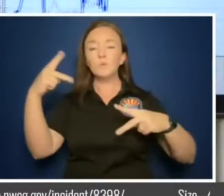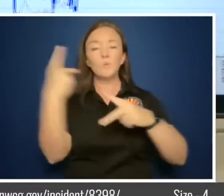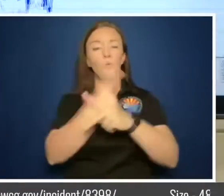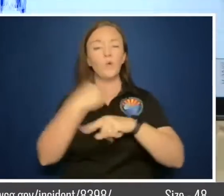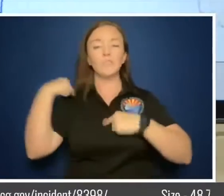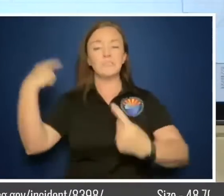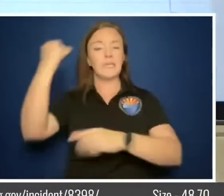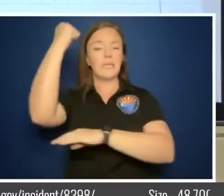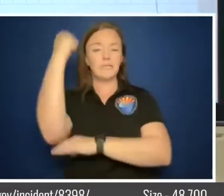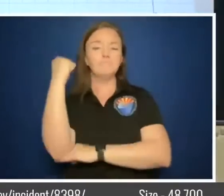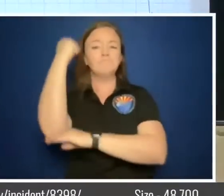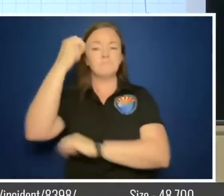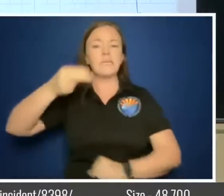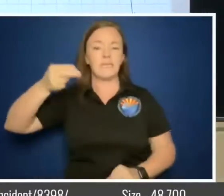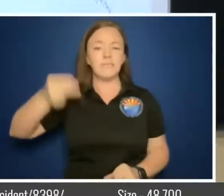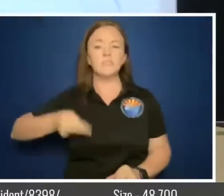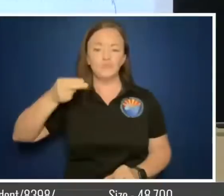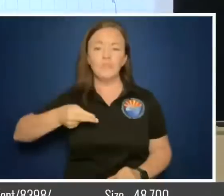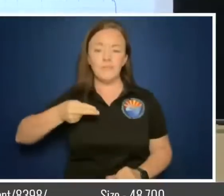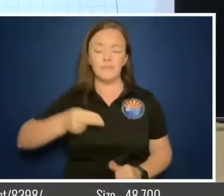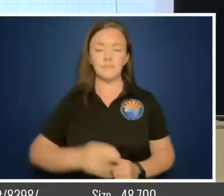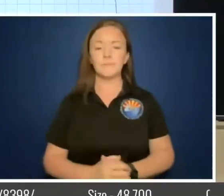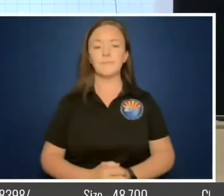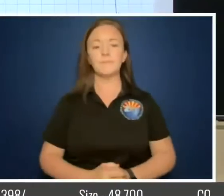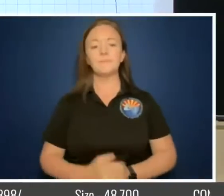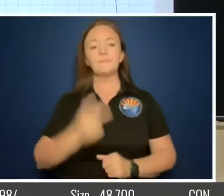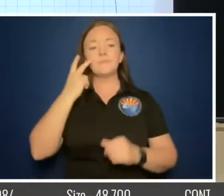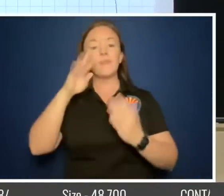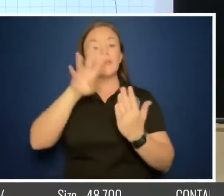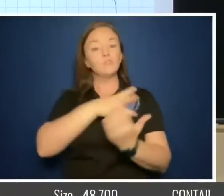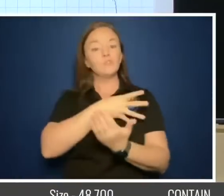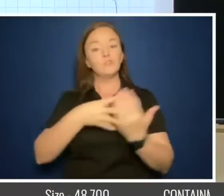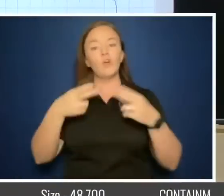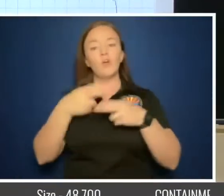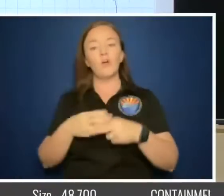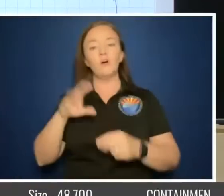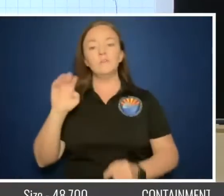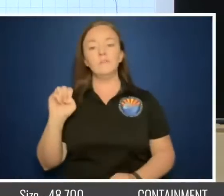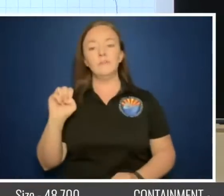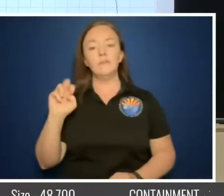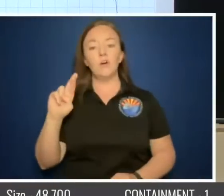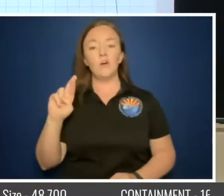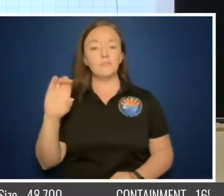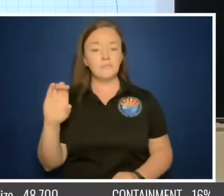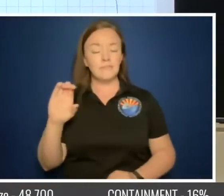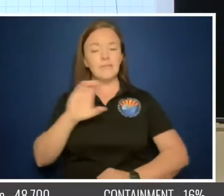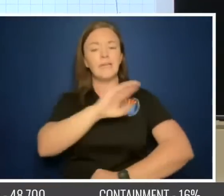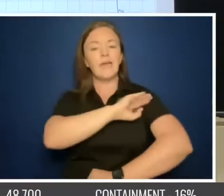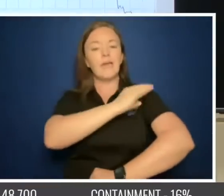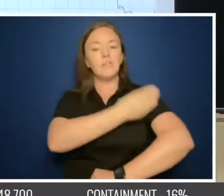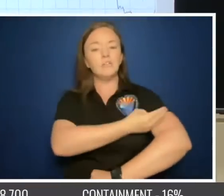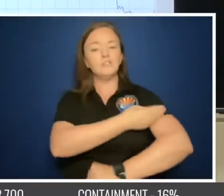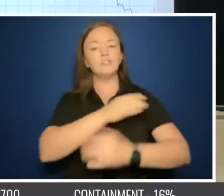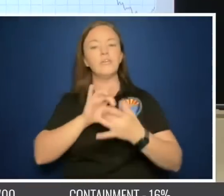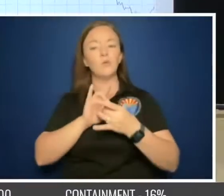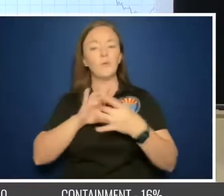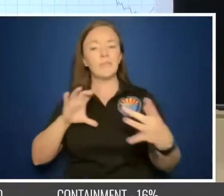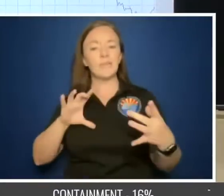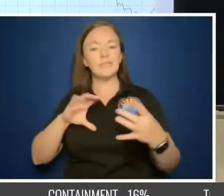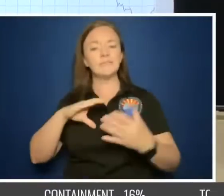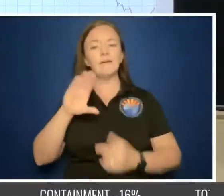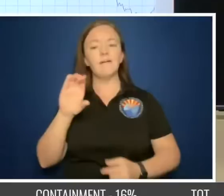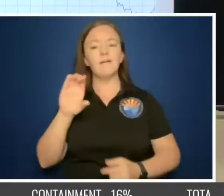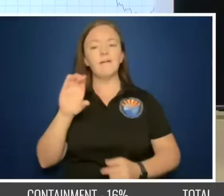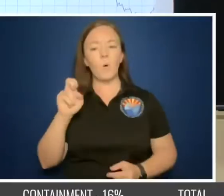Here we have a chart of the ERC, or energy release component, of the fuels in